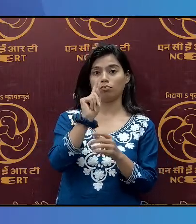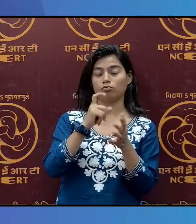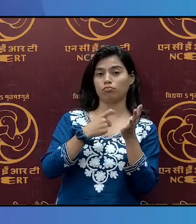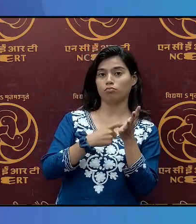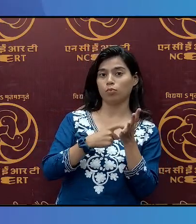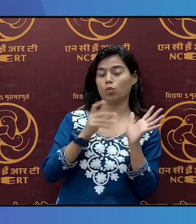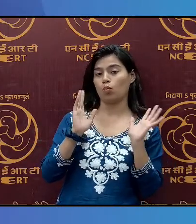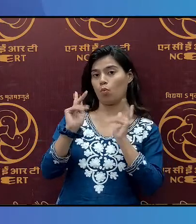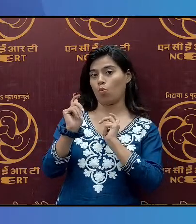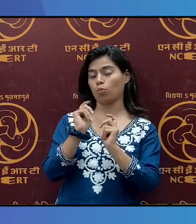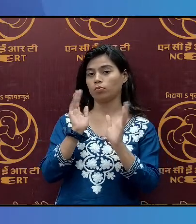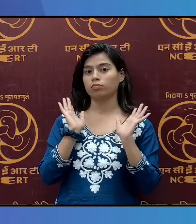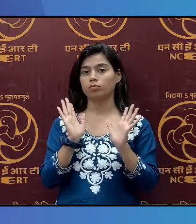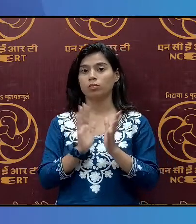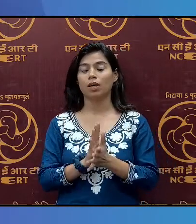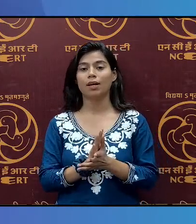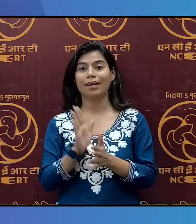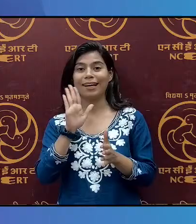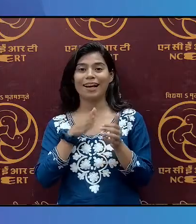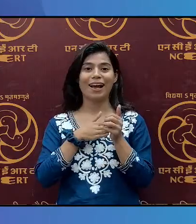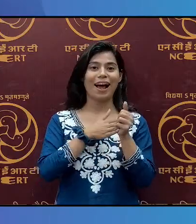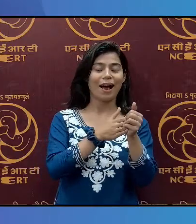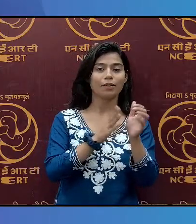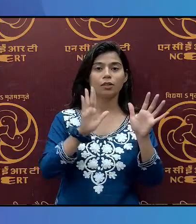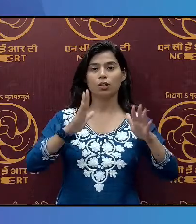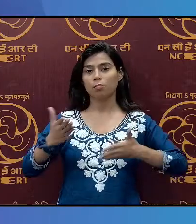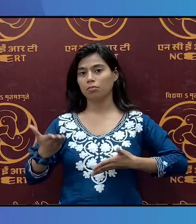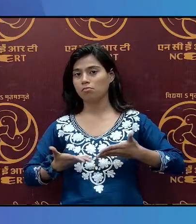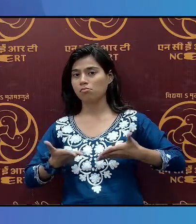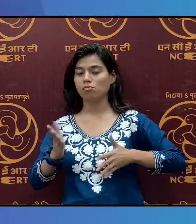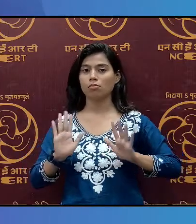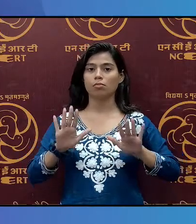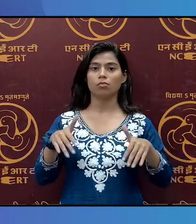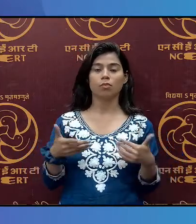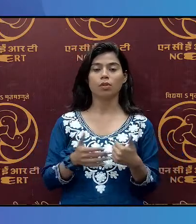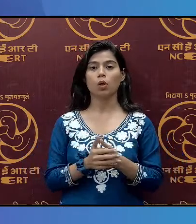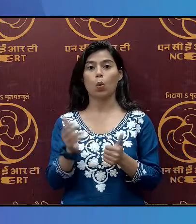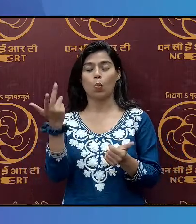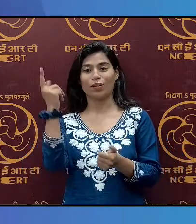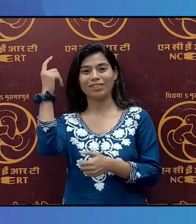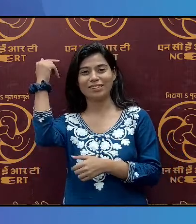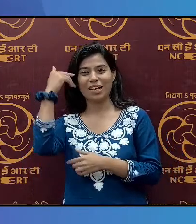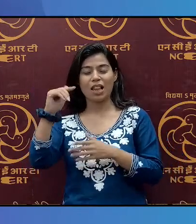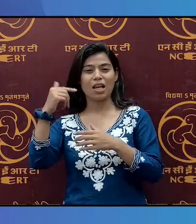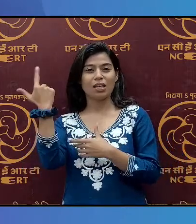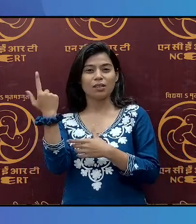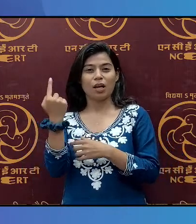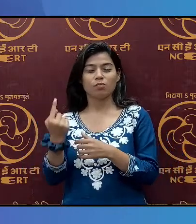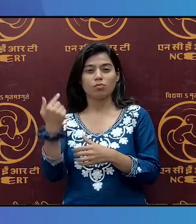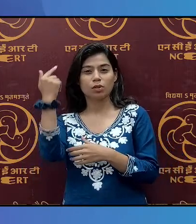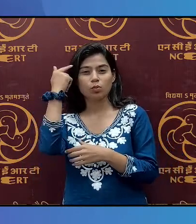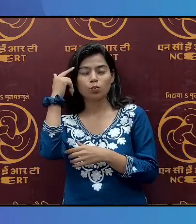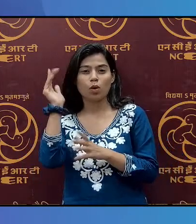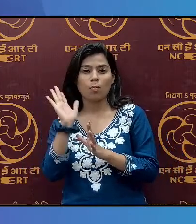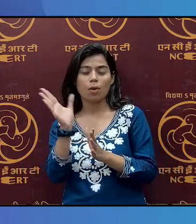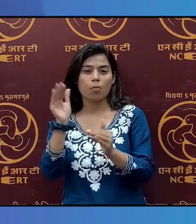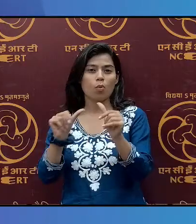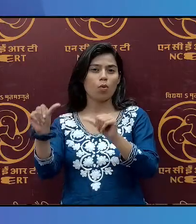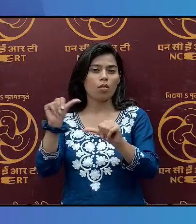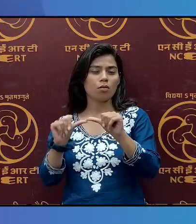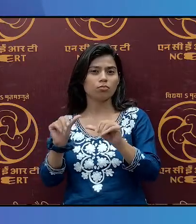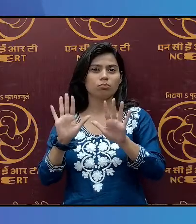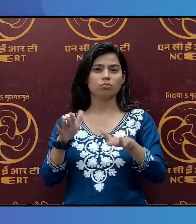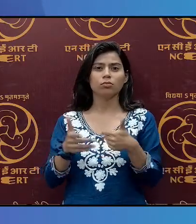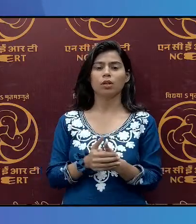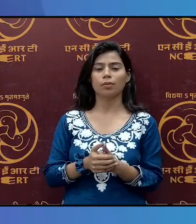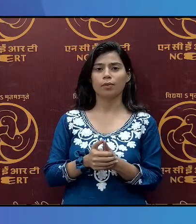motivation, guiding behavior and influencing how individuals process and retain information. Here's a